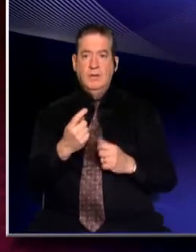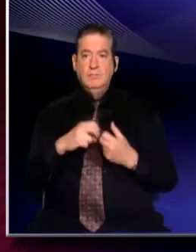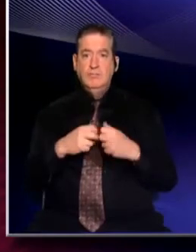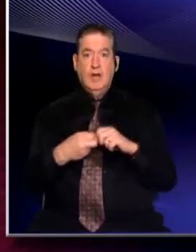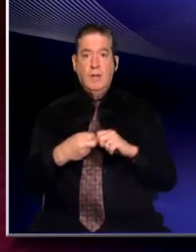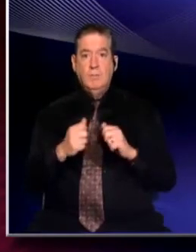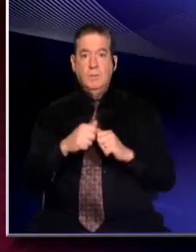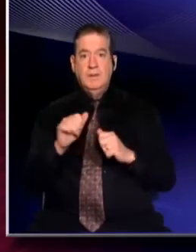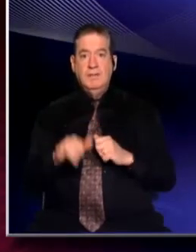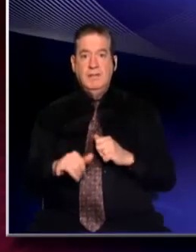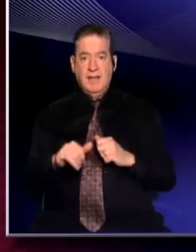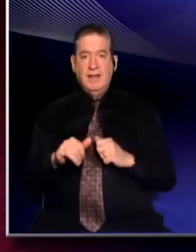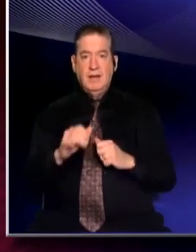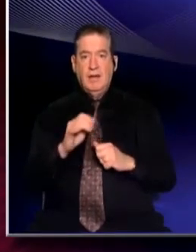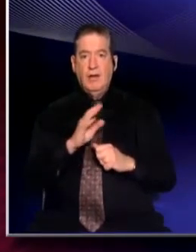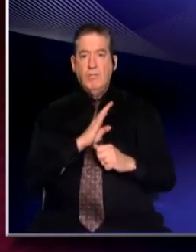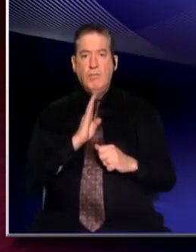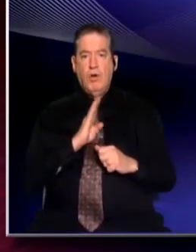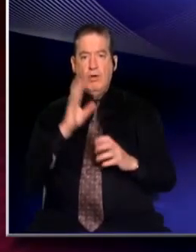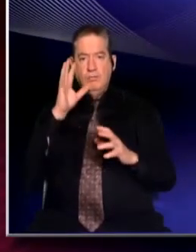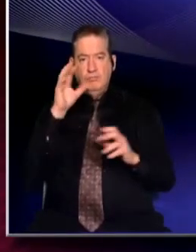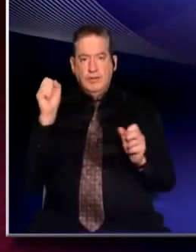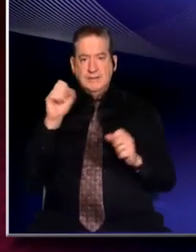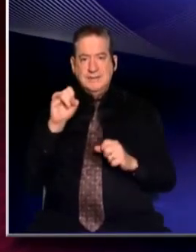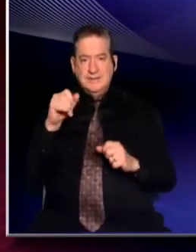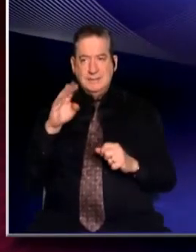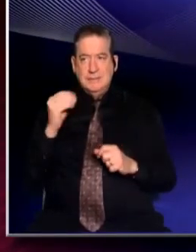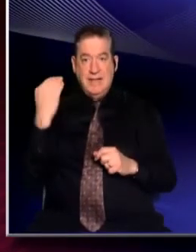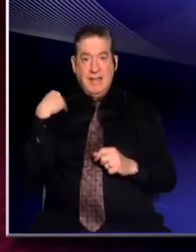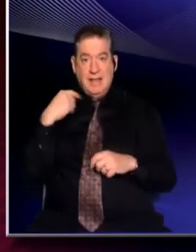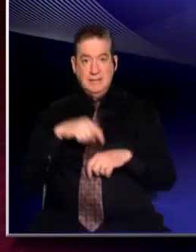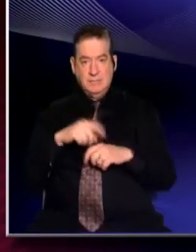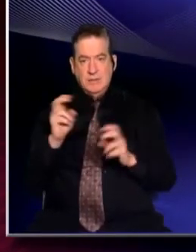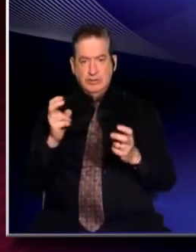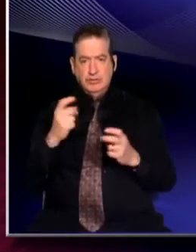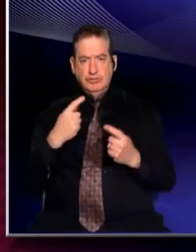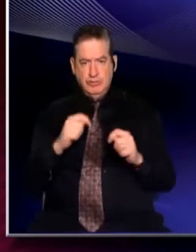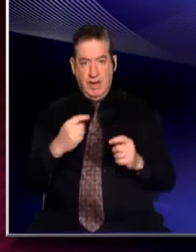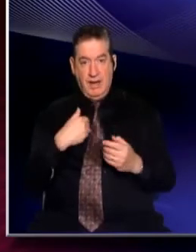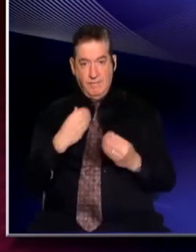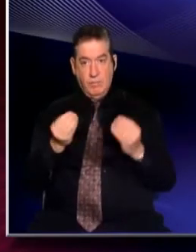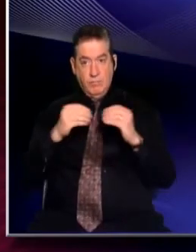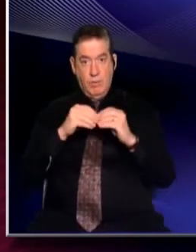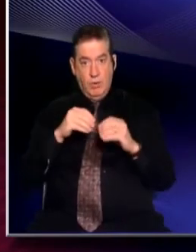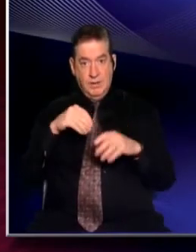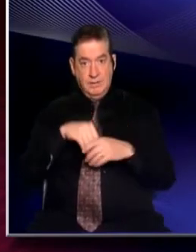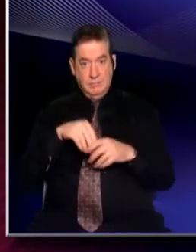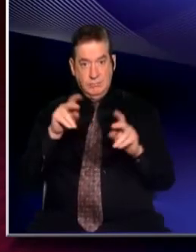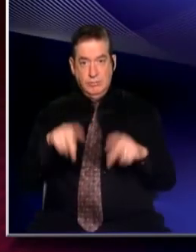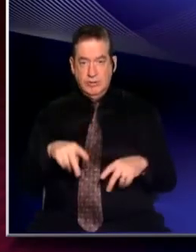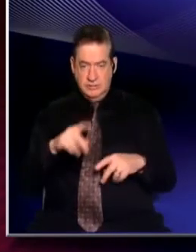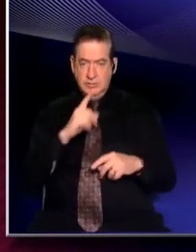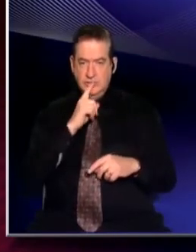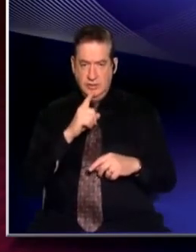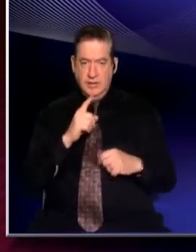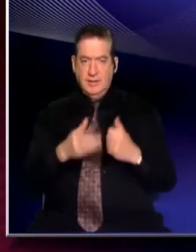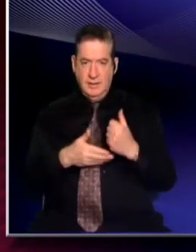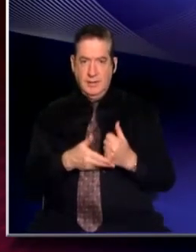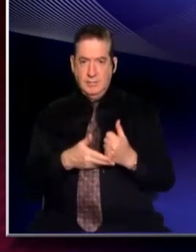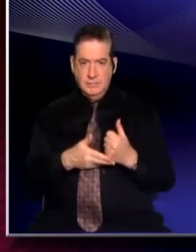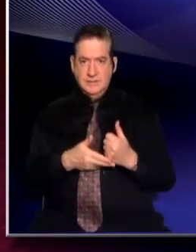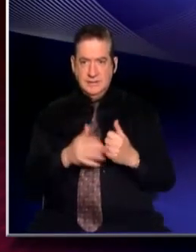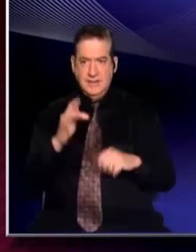as I think Board President Sims brought up last time, was if the issue is we're trying to have it more in person, it certainly helps